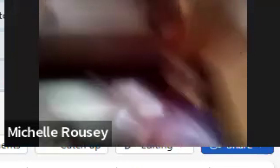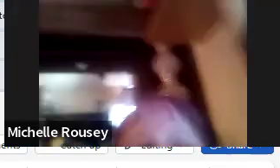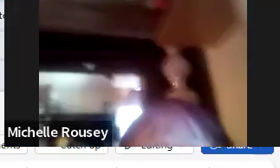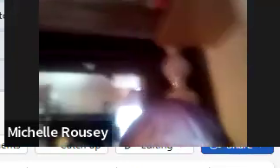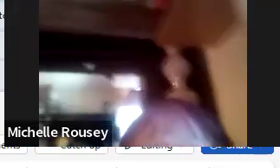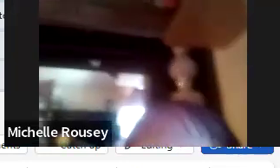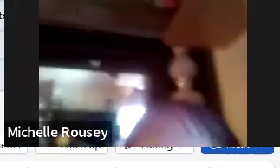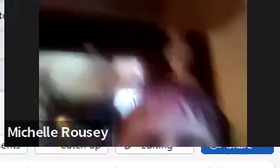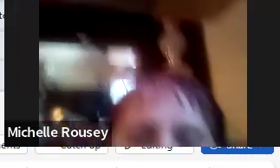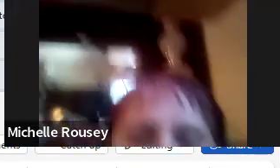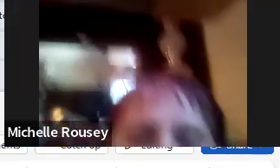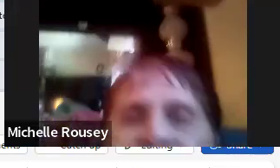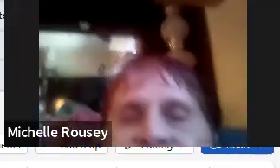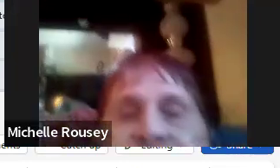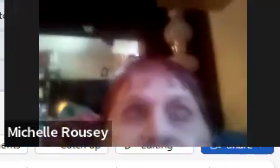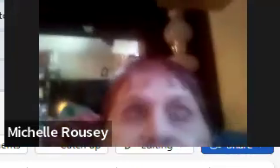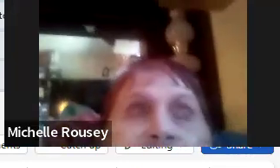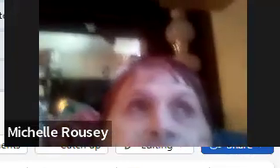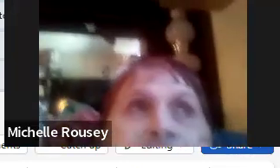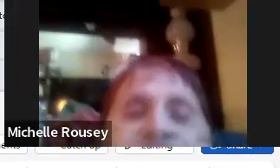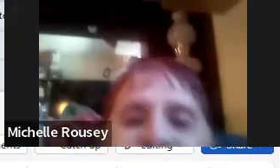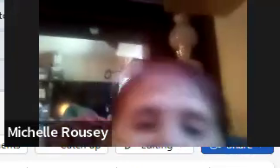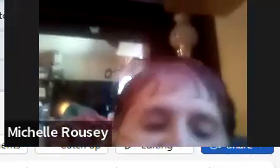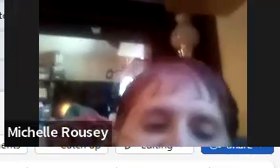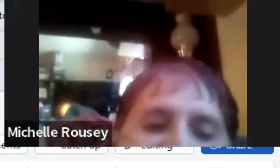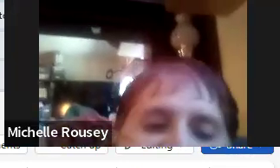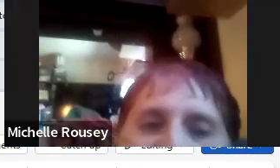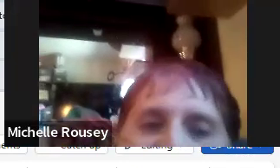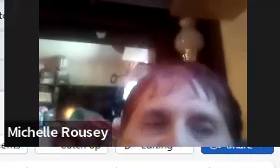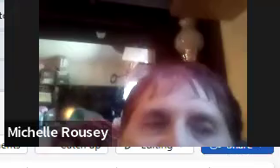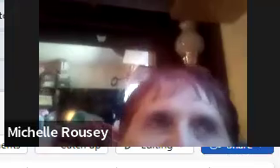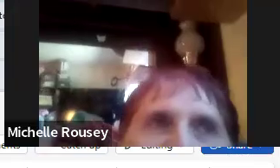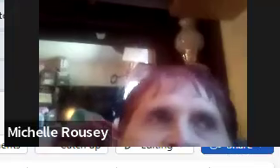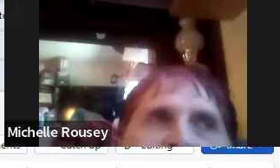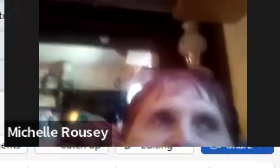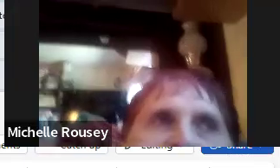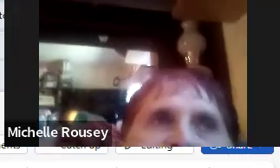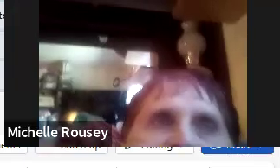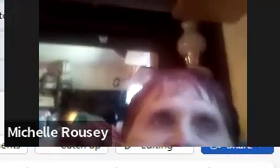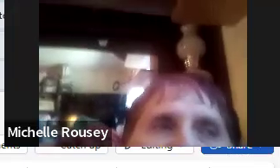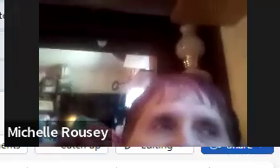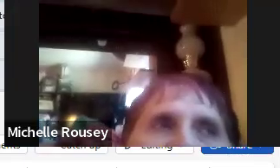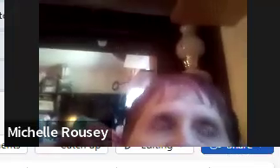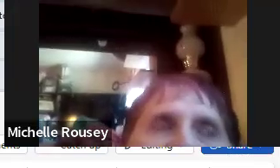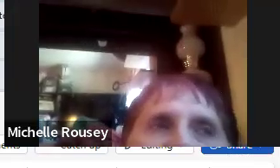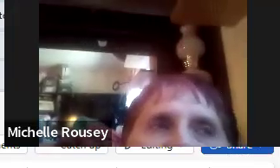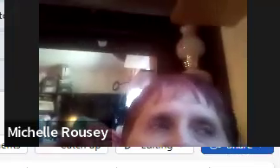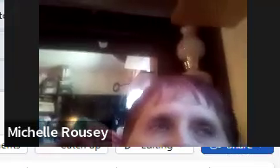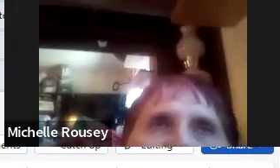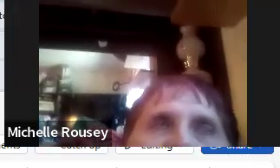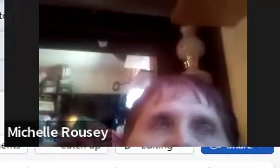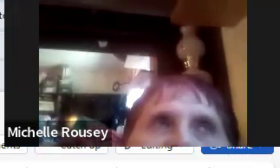Yeah, I like that idea of making sure that we define it, because when